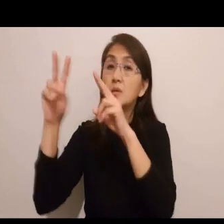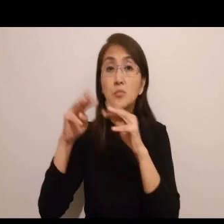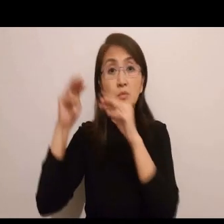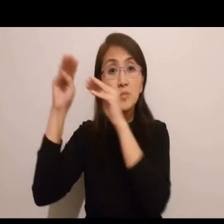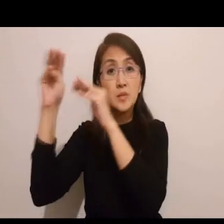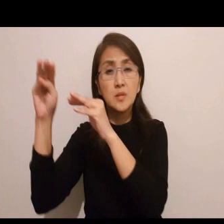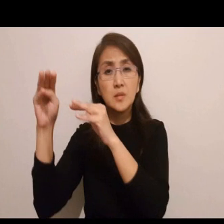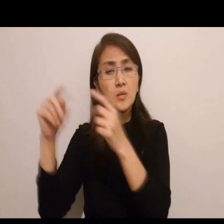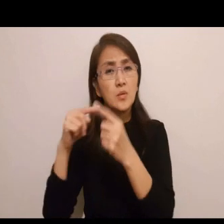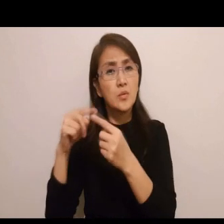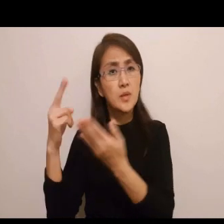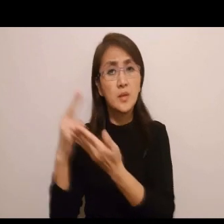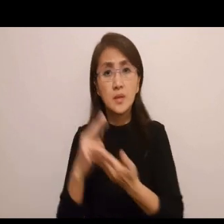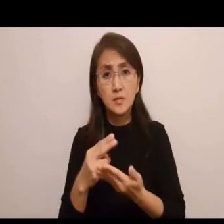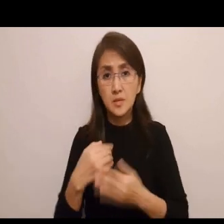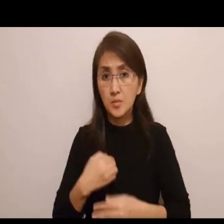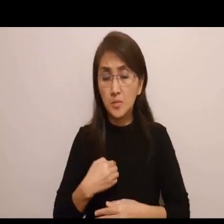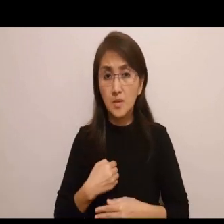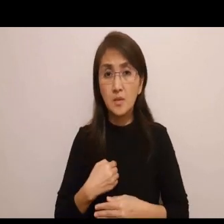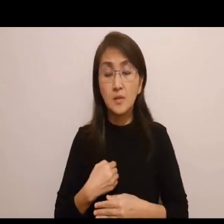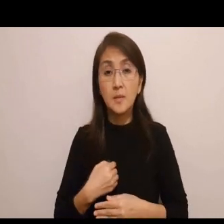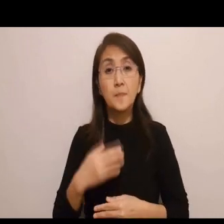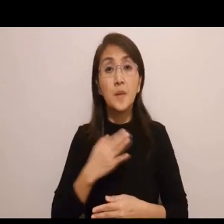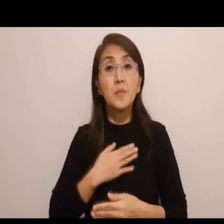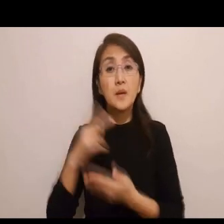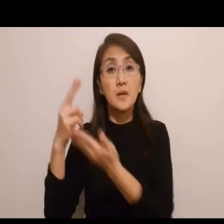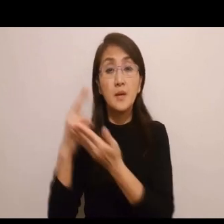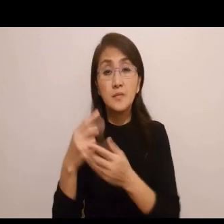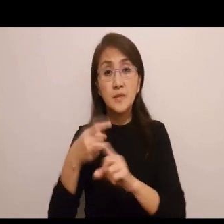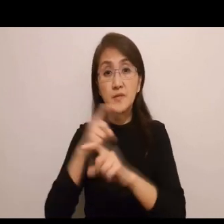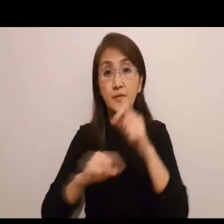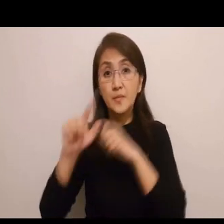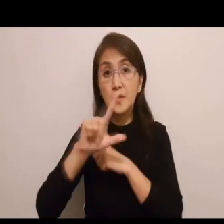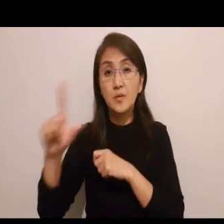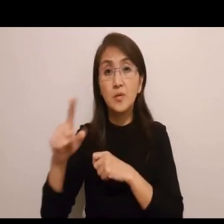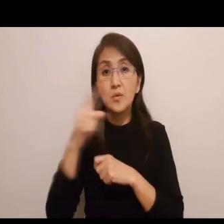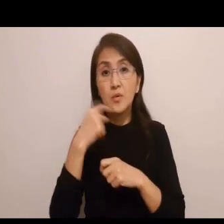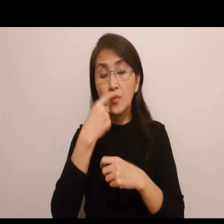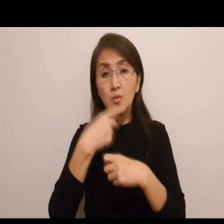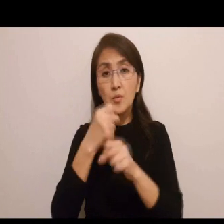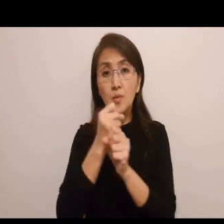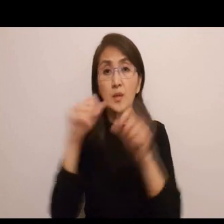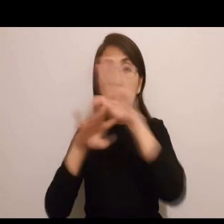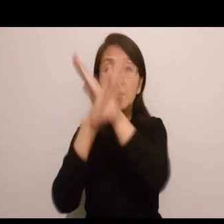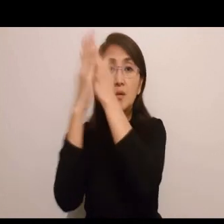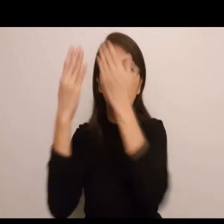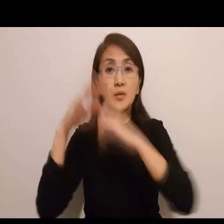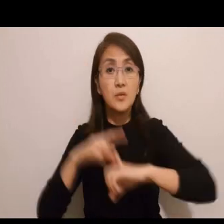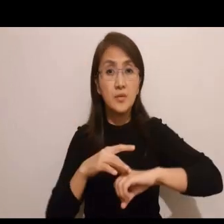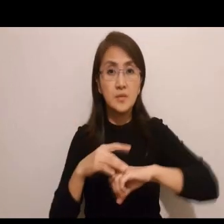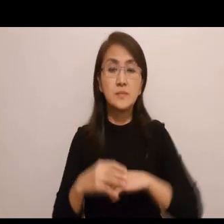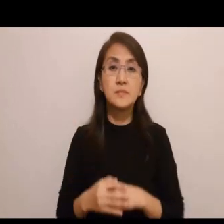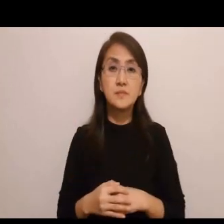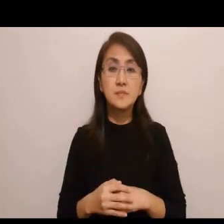I lift up my eyes toward the mountains, whence shall help come to me? My help is from the Lord, who made heaven